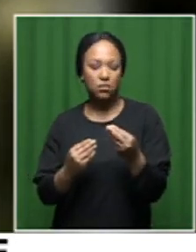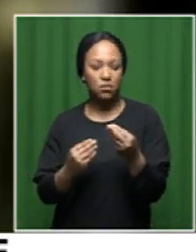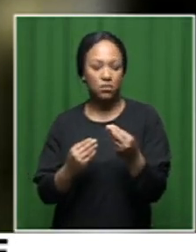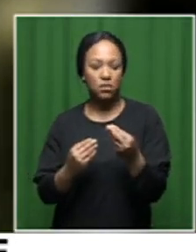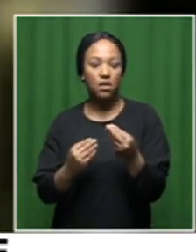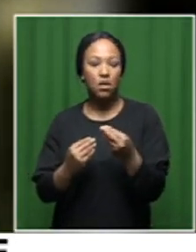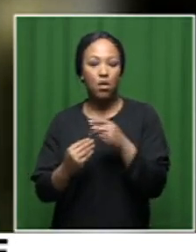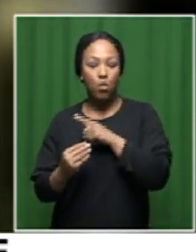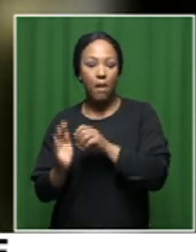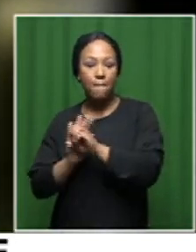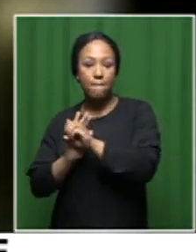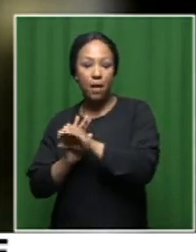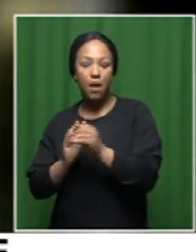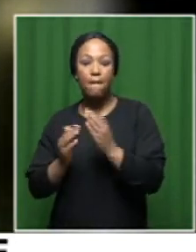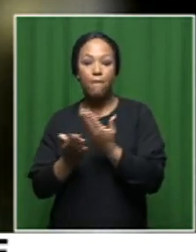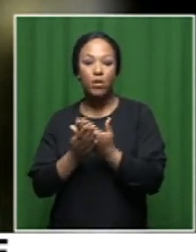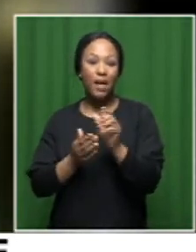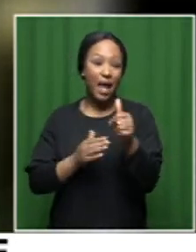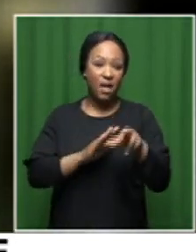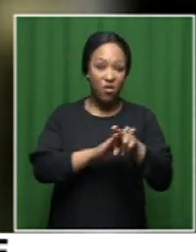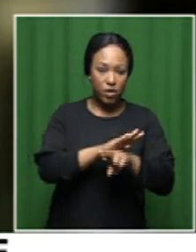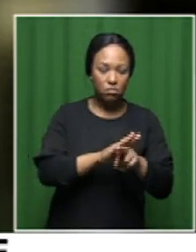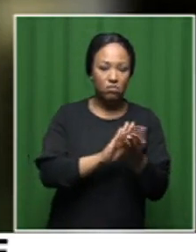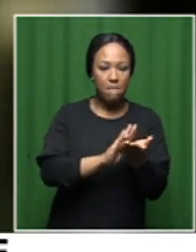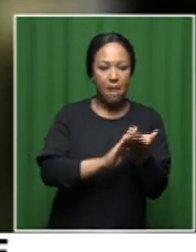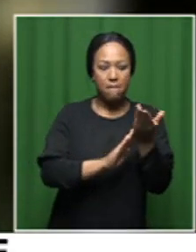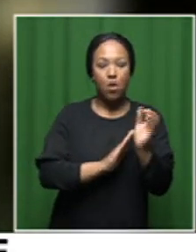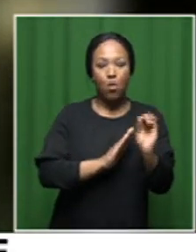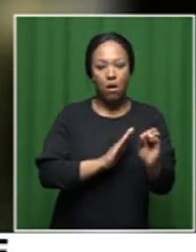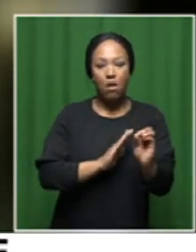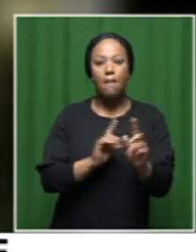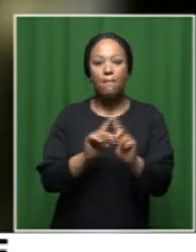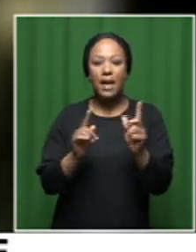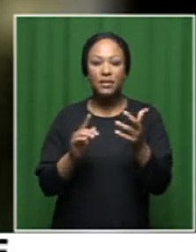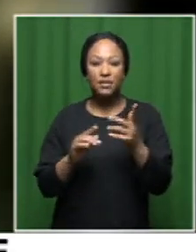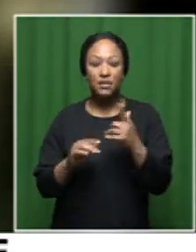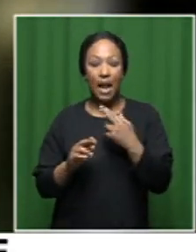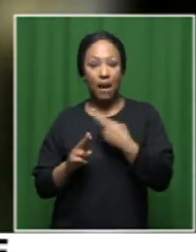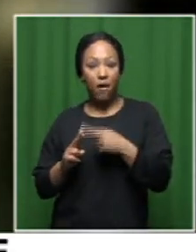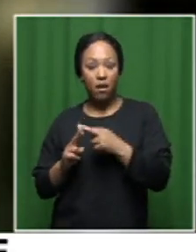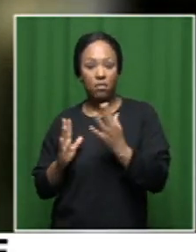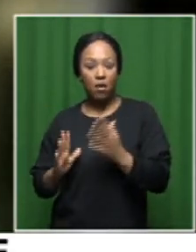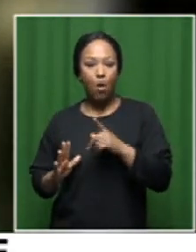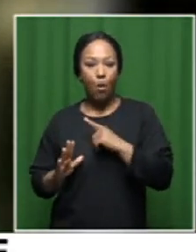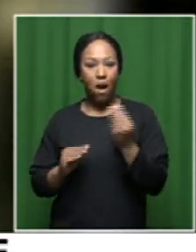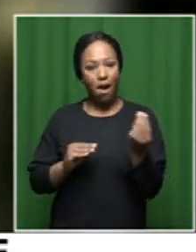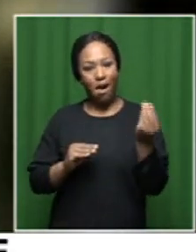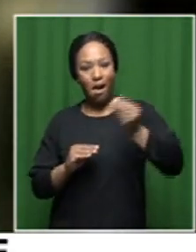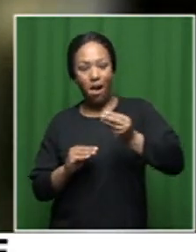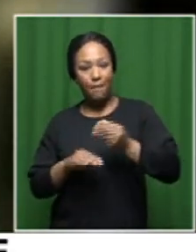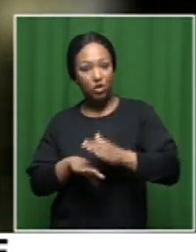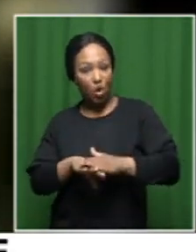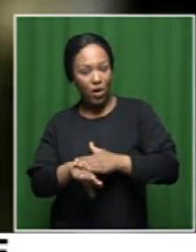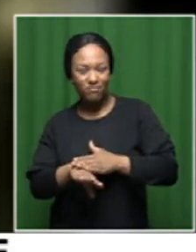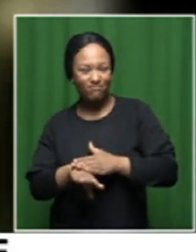rental market, as well as potentially an increase in certain regions. But landlords are going to be under much more pressure as interest rates increase, and we don't see a slowdown of